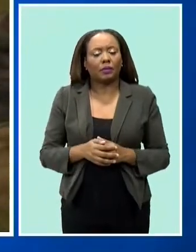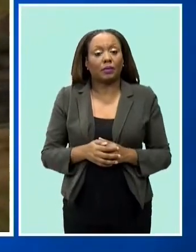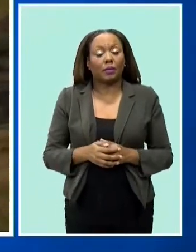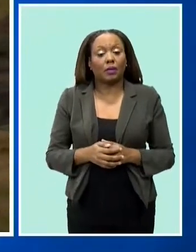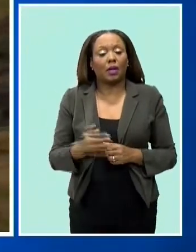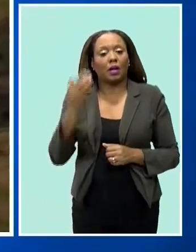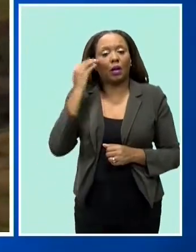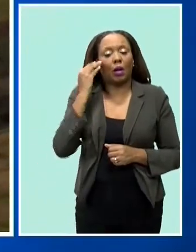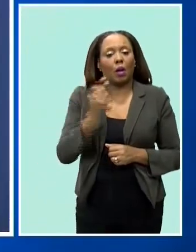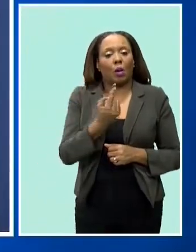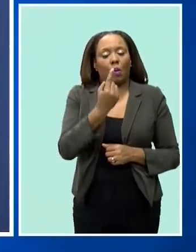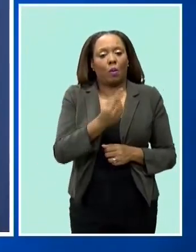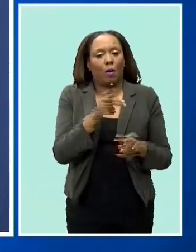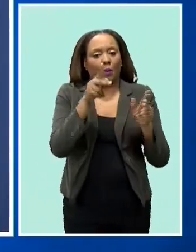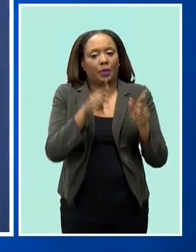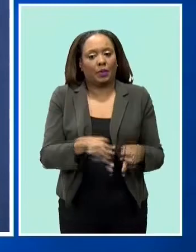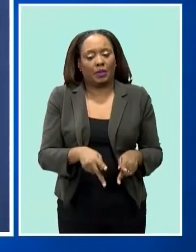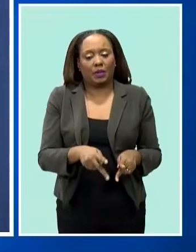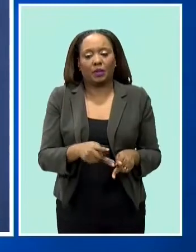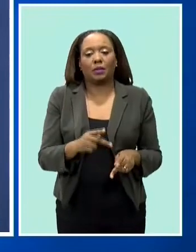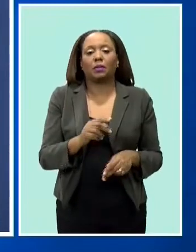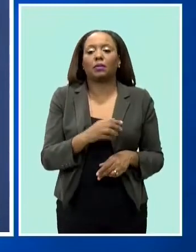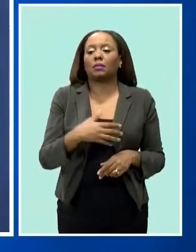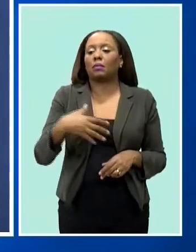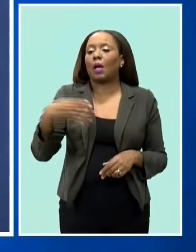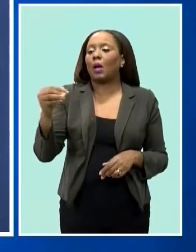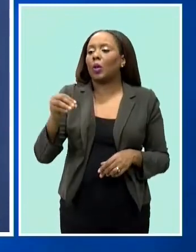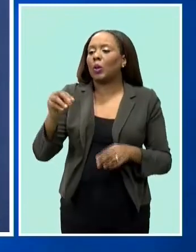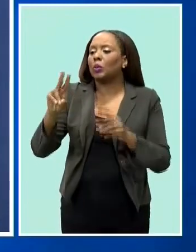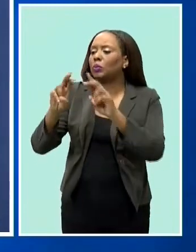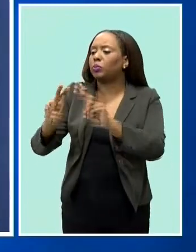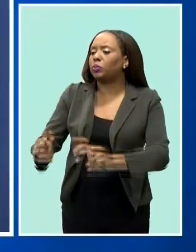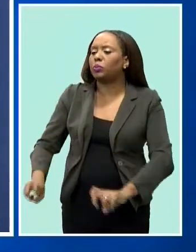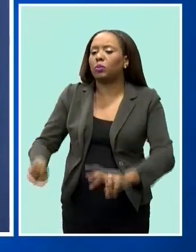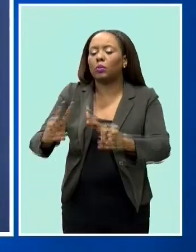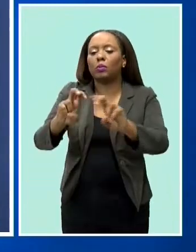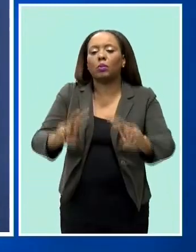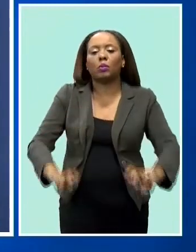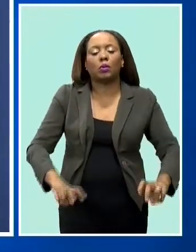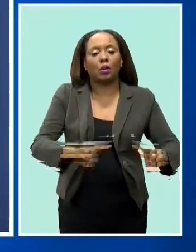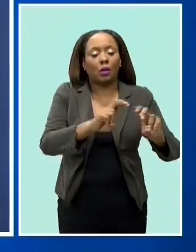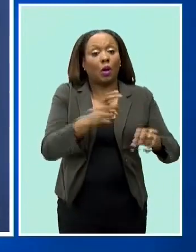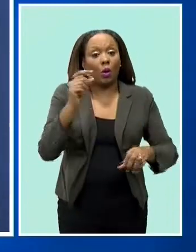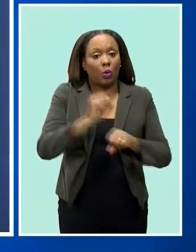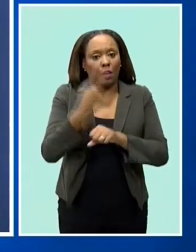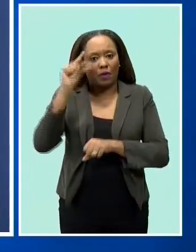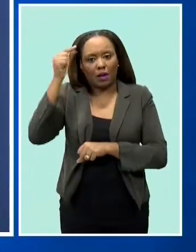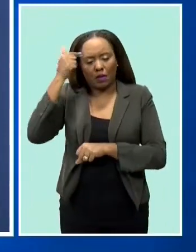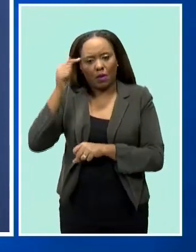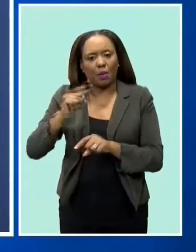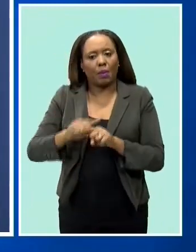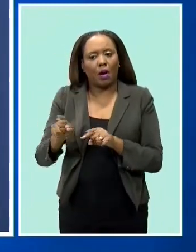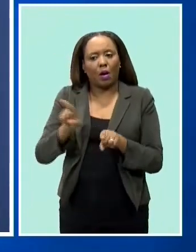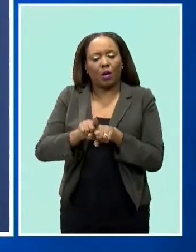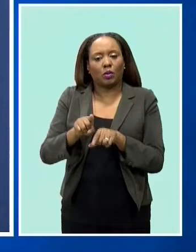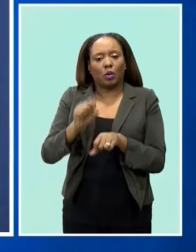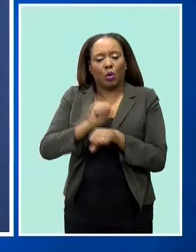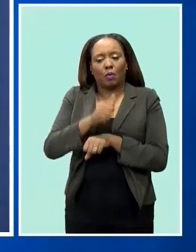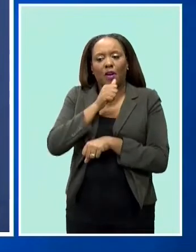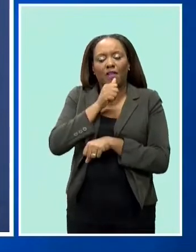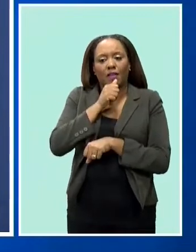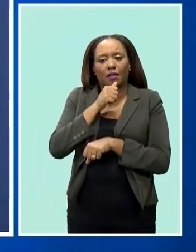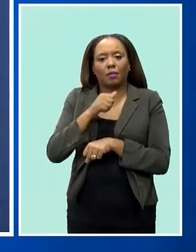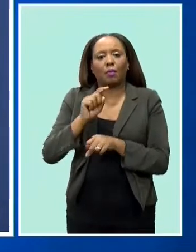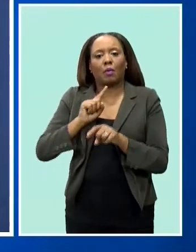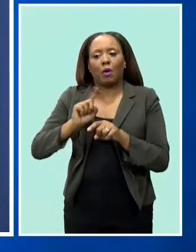servant who went out and did valuations in his private capacity, and then lo and behold, when